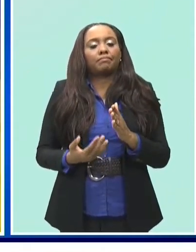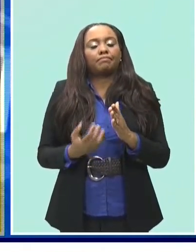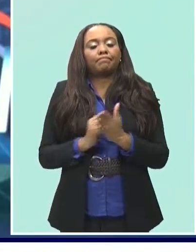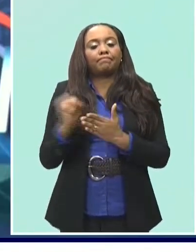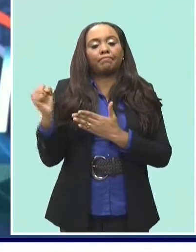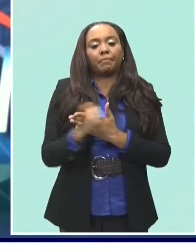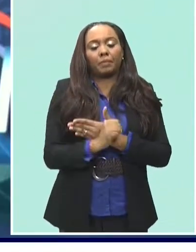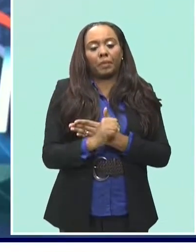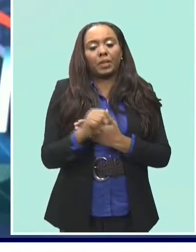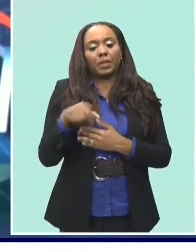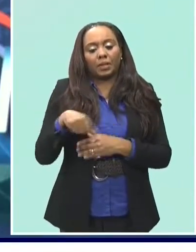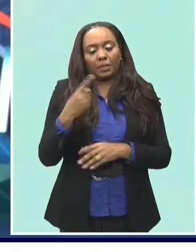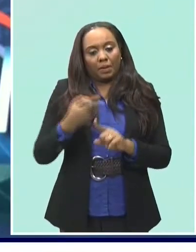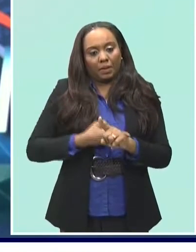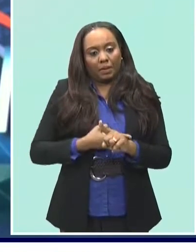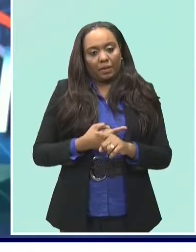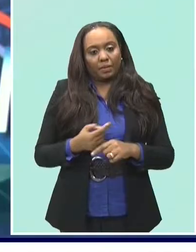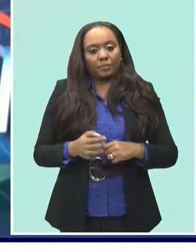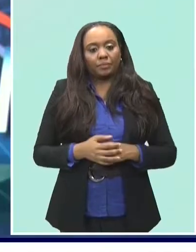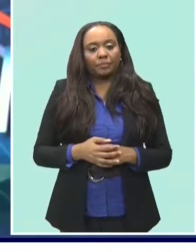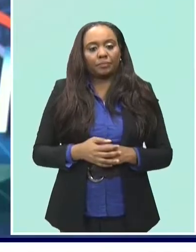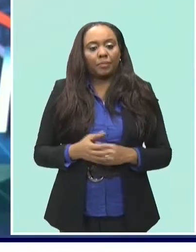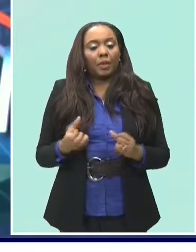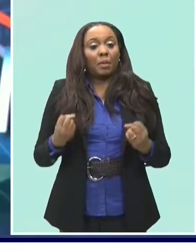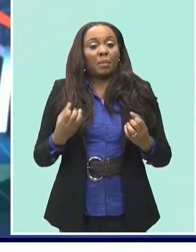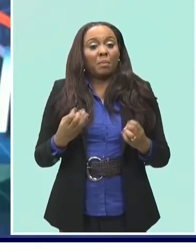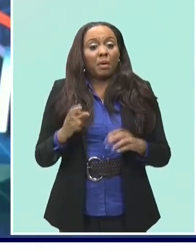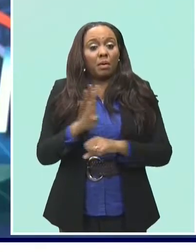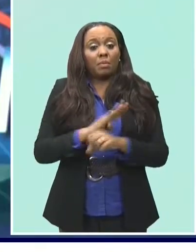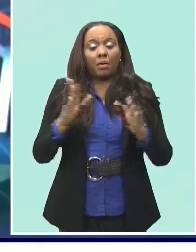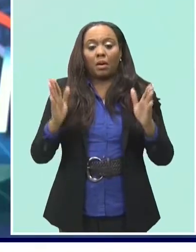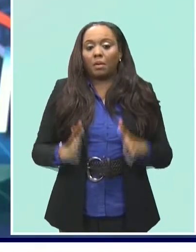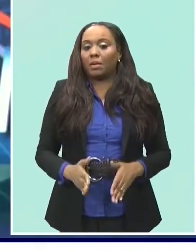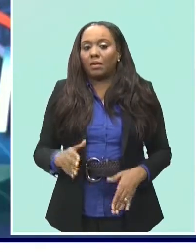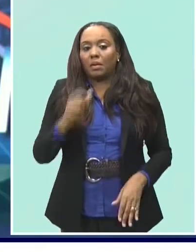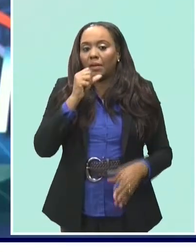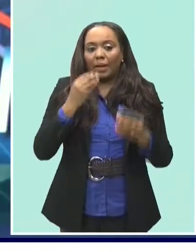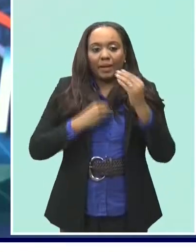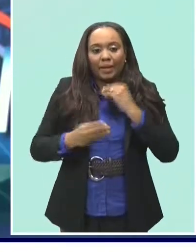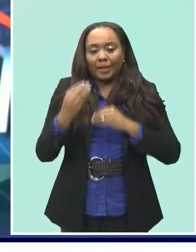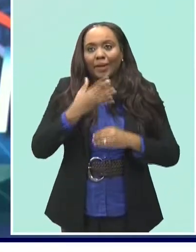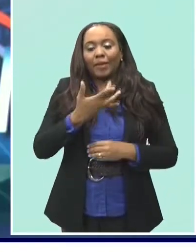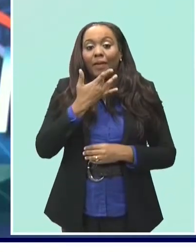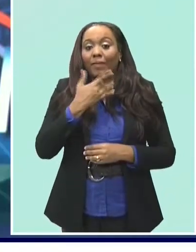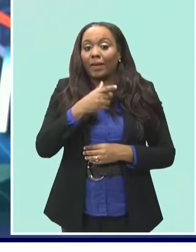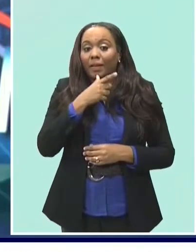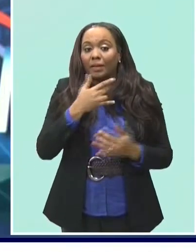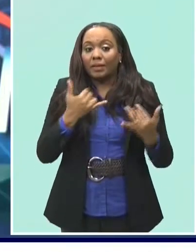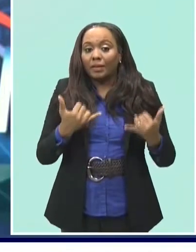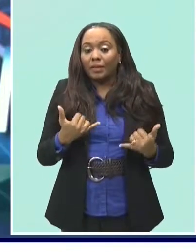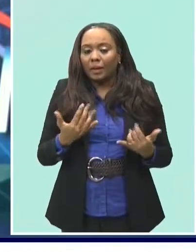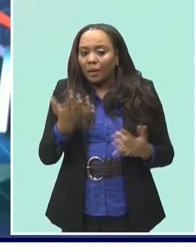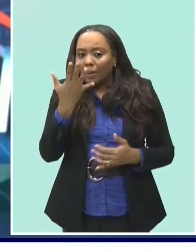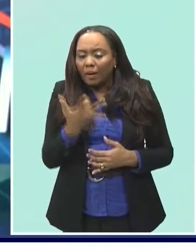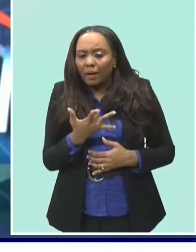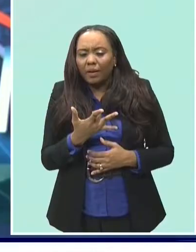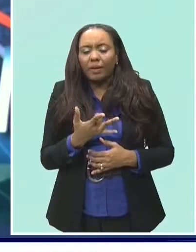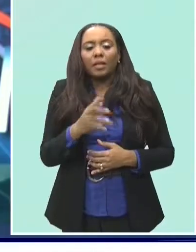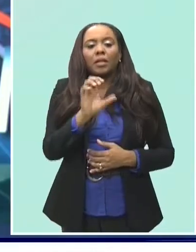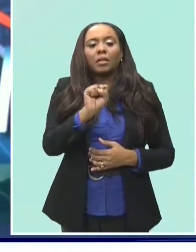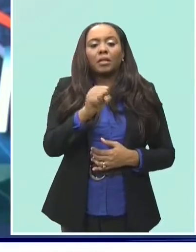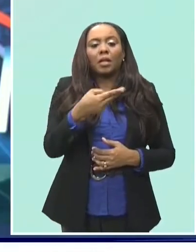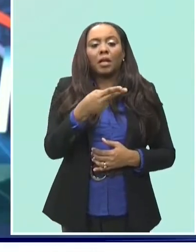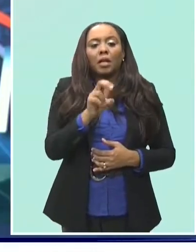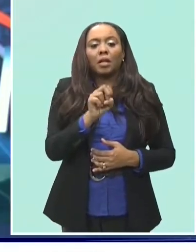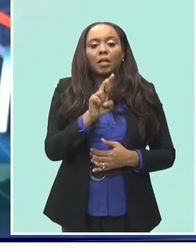2019. Scores of Barbadians were forced to go without their favorite lunch options today. This after the food court at